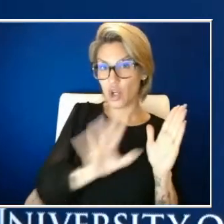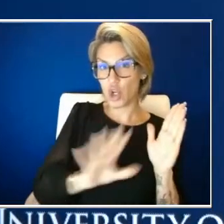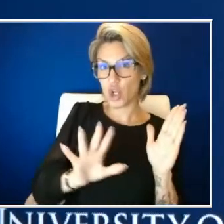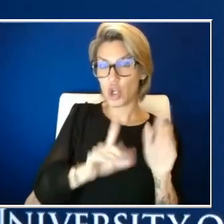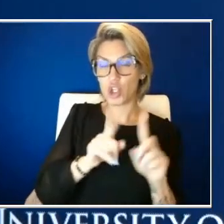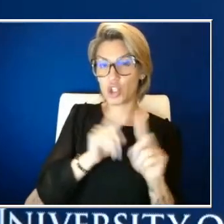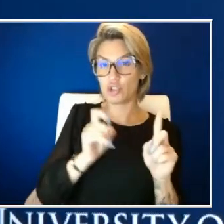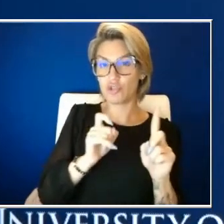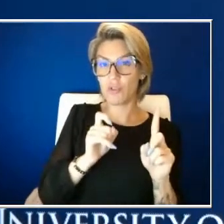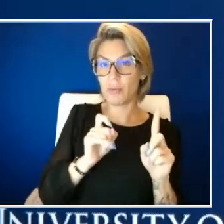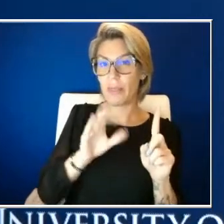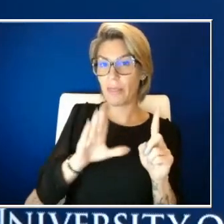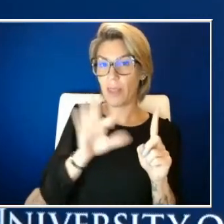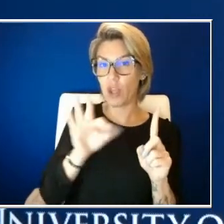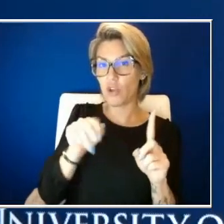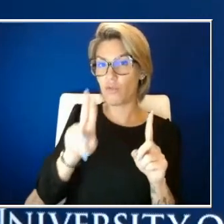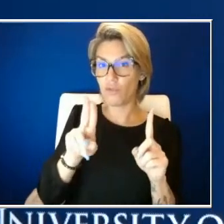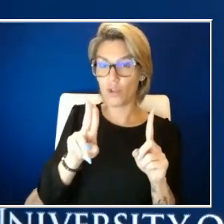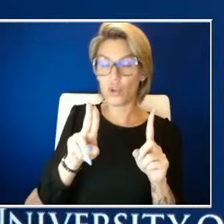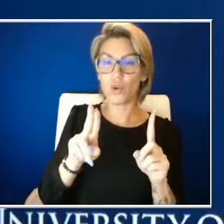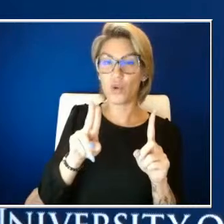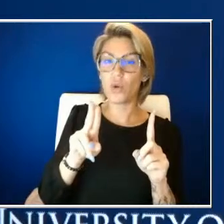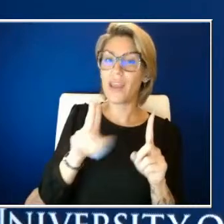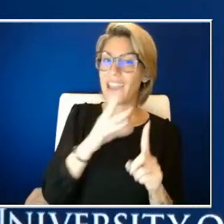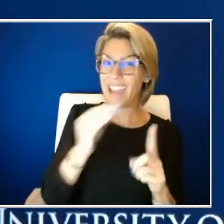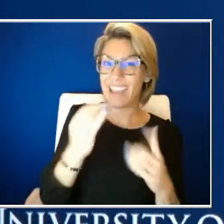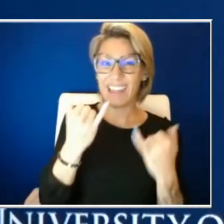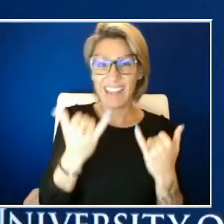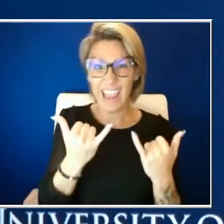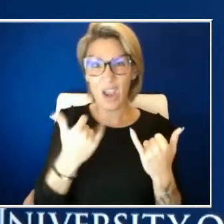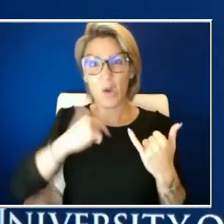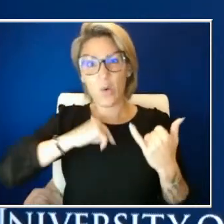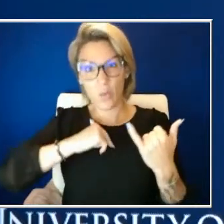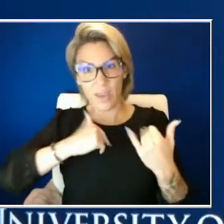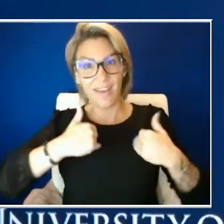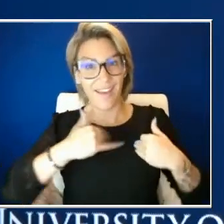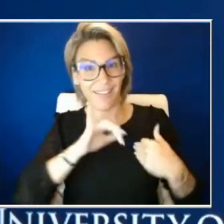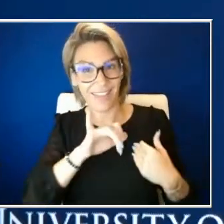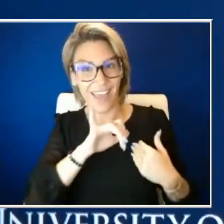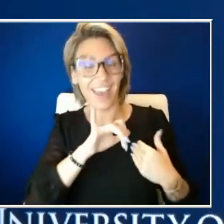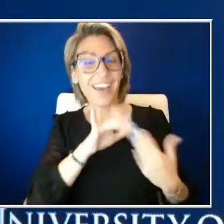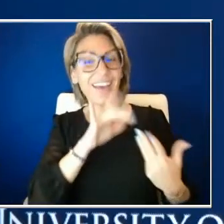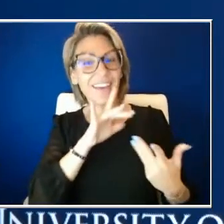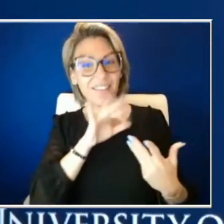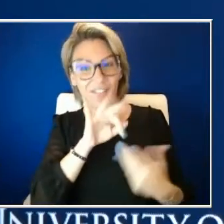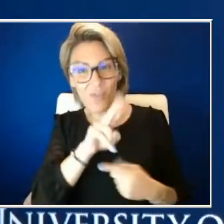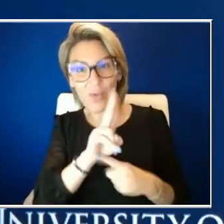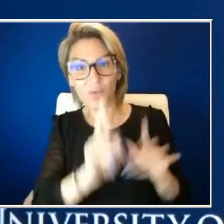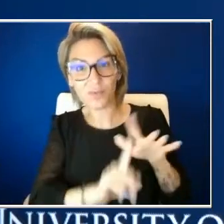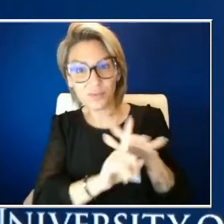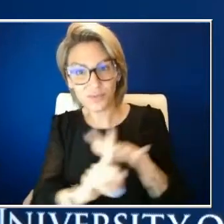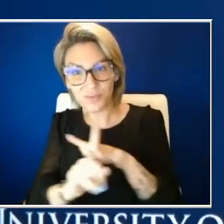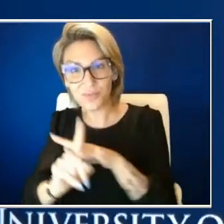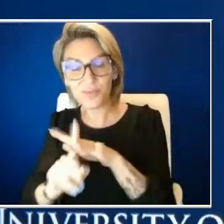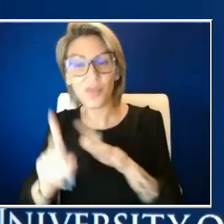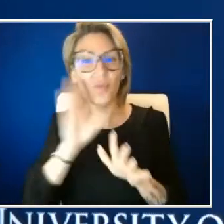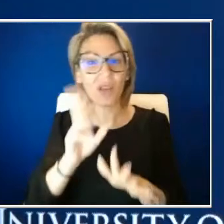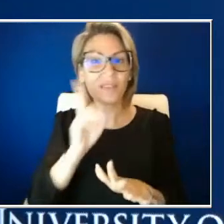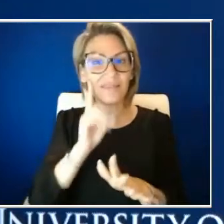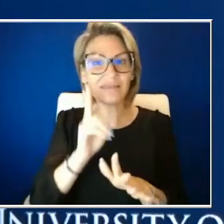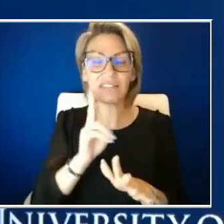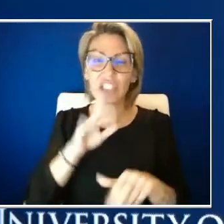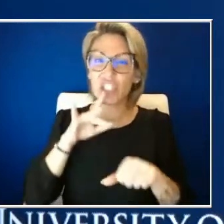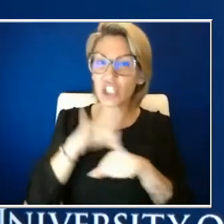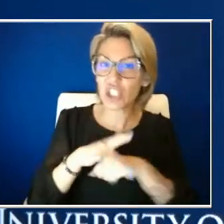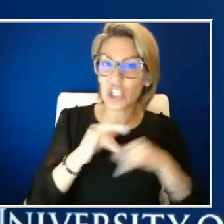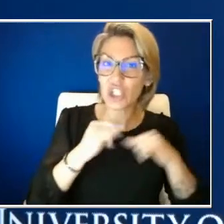season, and now we are getting into our influenza season. I think really what we need to see is, will we have an early peak, say in